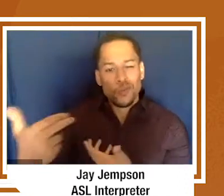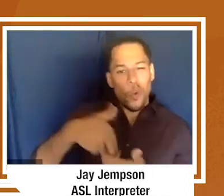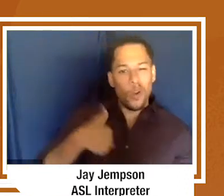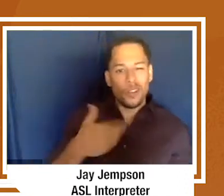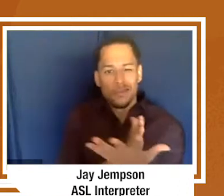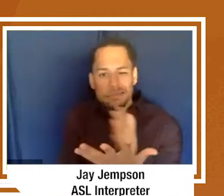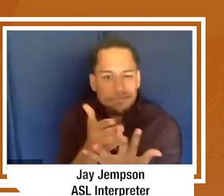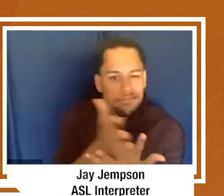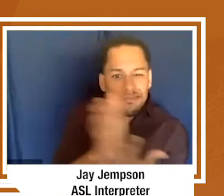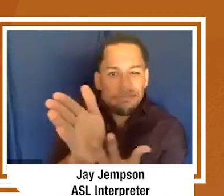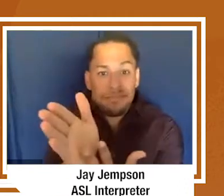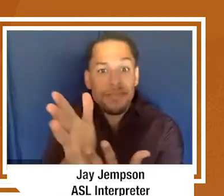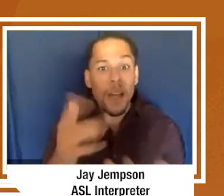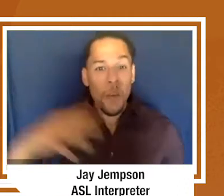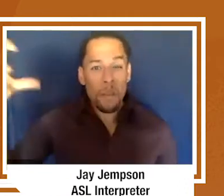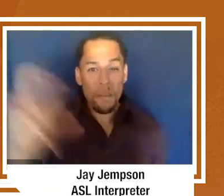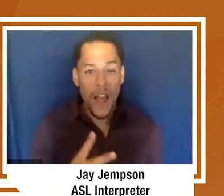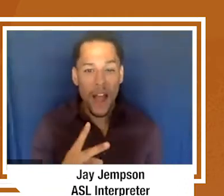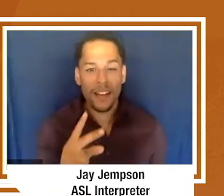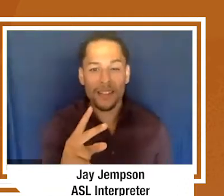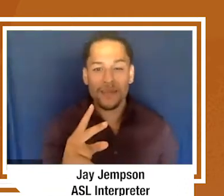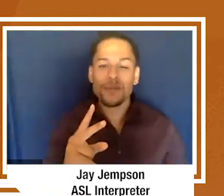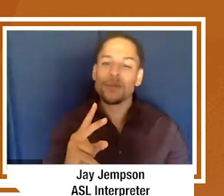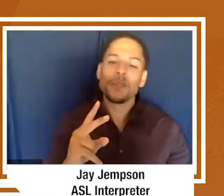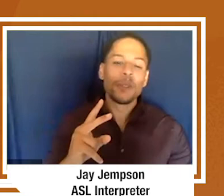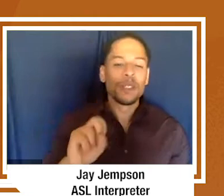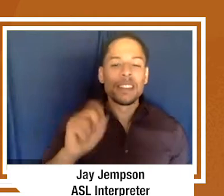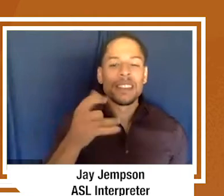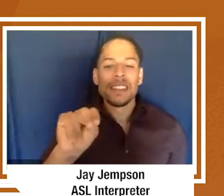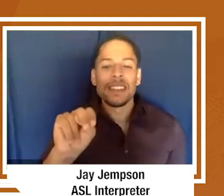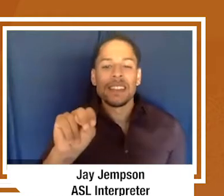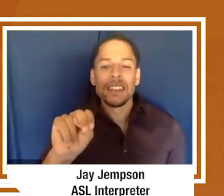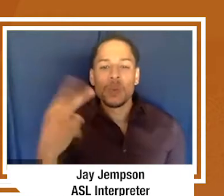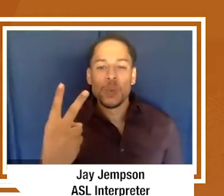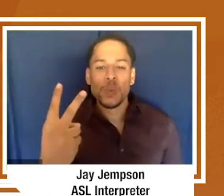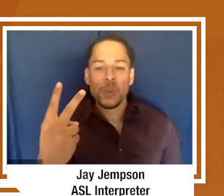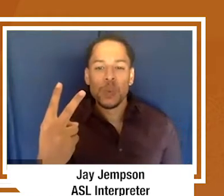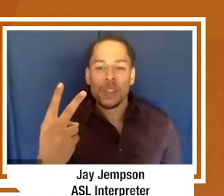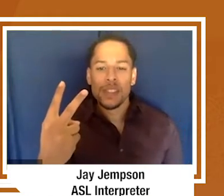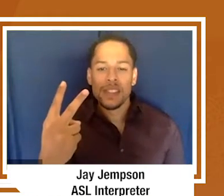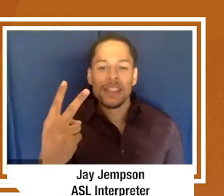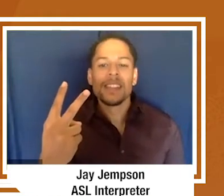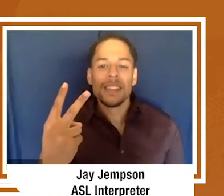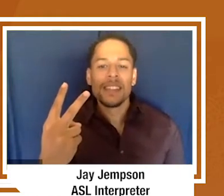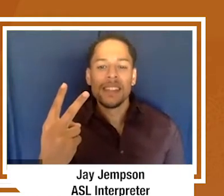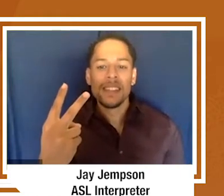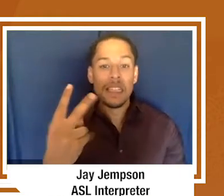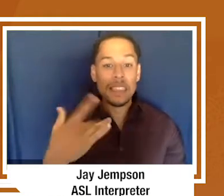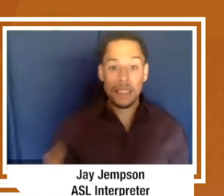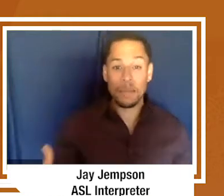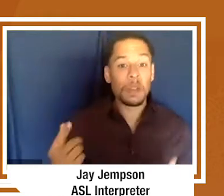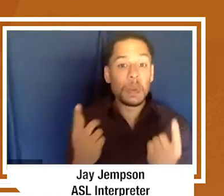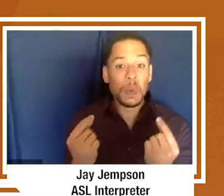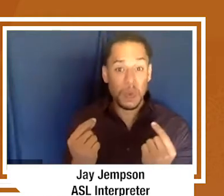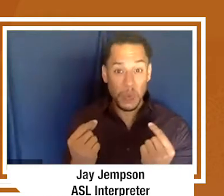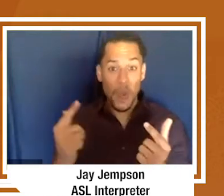back with season two, with a dynamic group of people. Usually I'll pass it over to somebody else, but this time I'm the